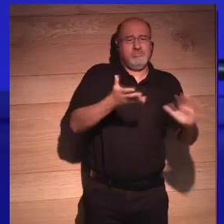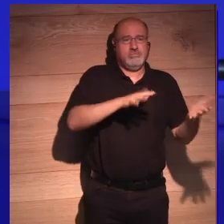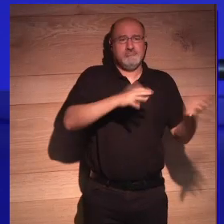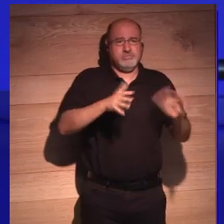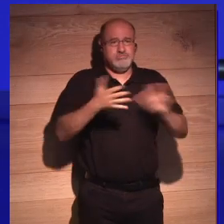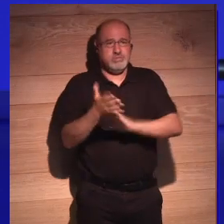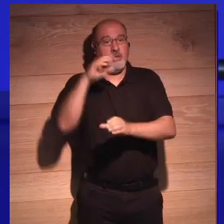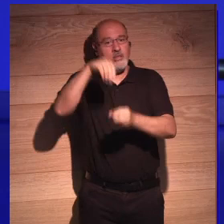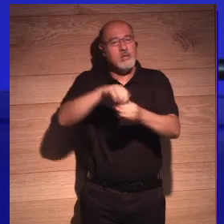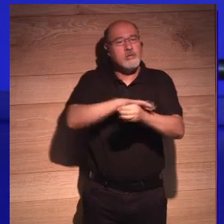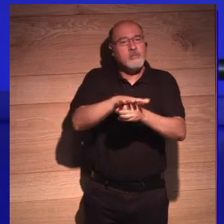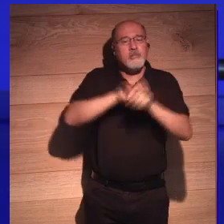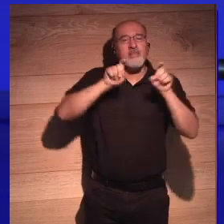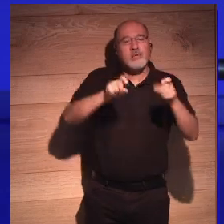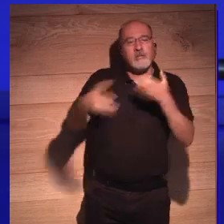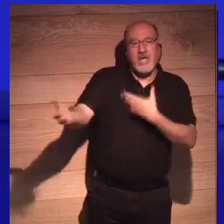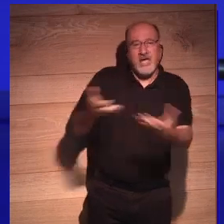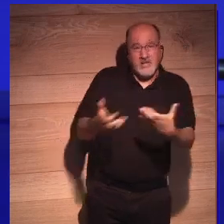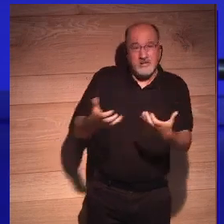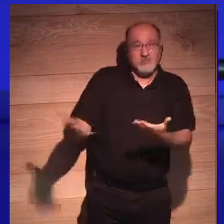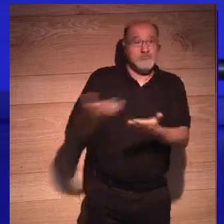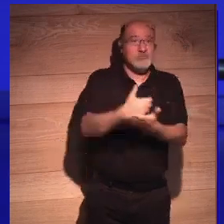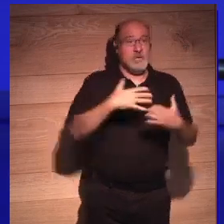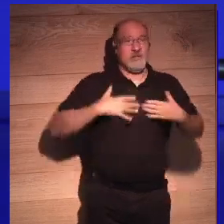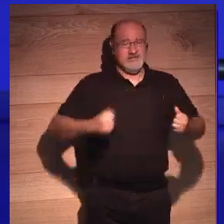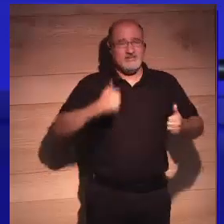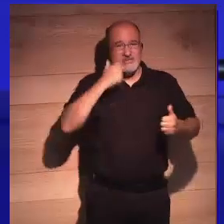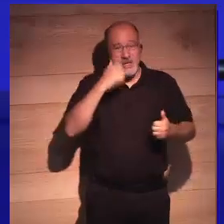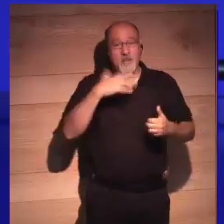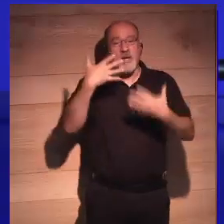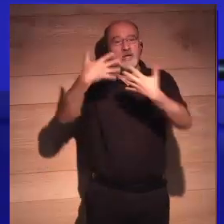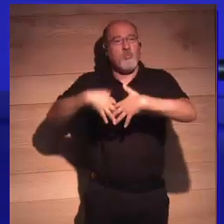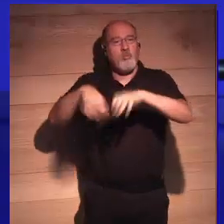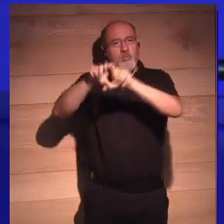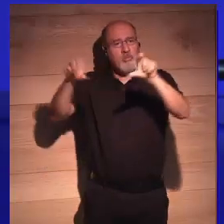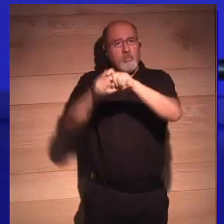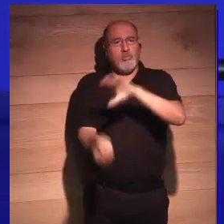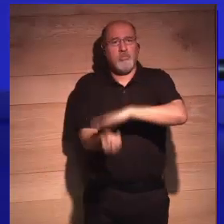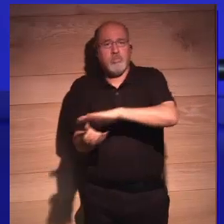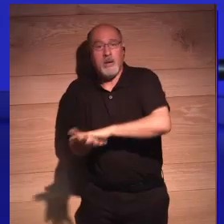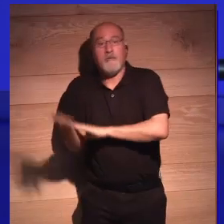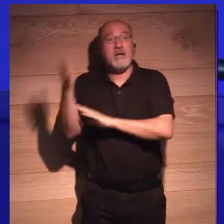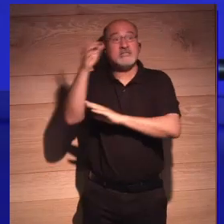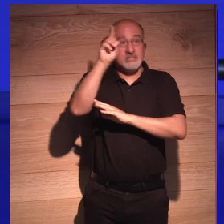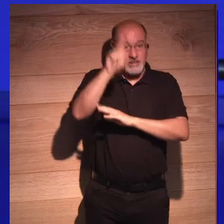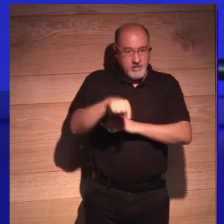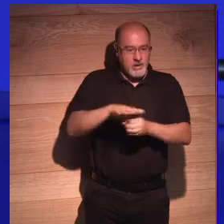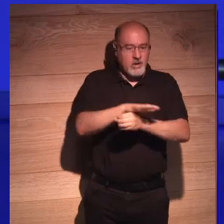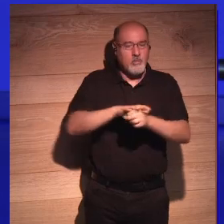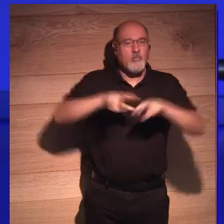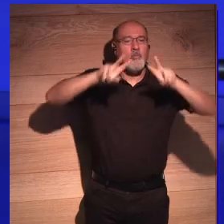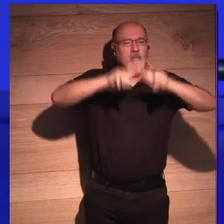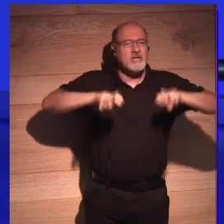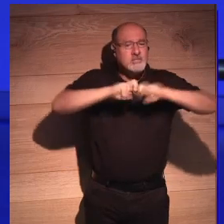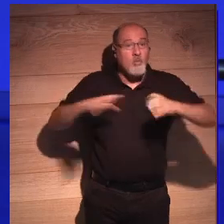are changing education and arts, health, industrial production and research.